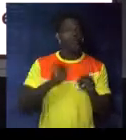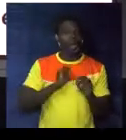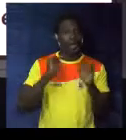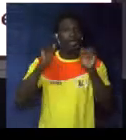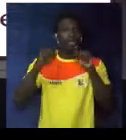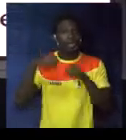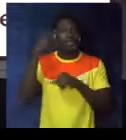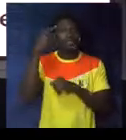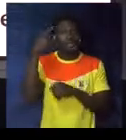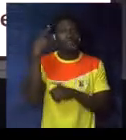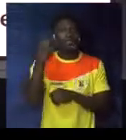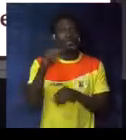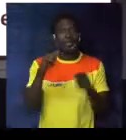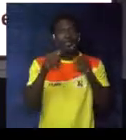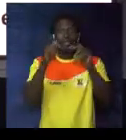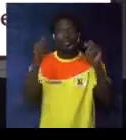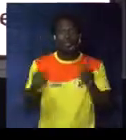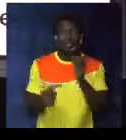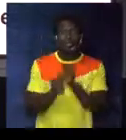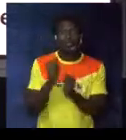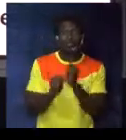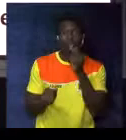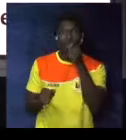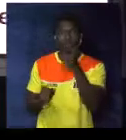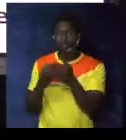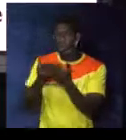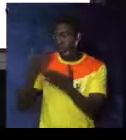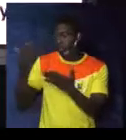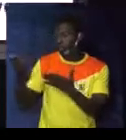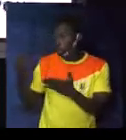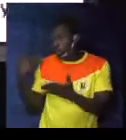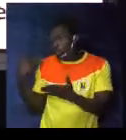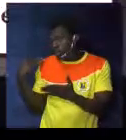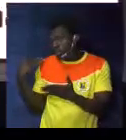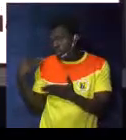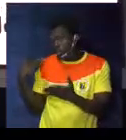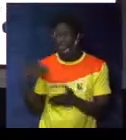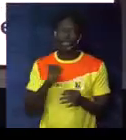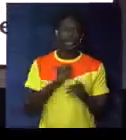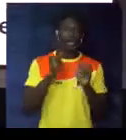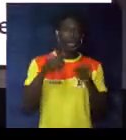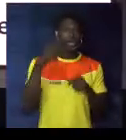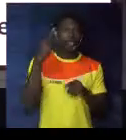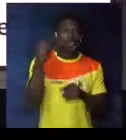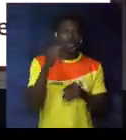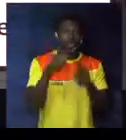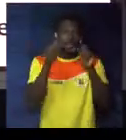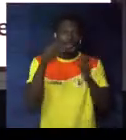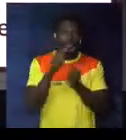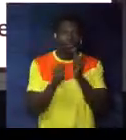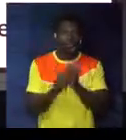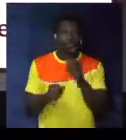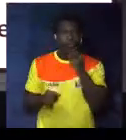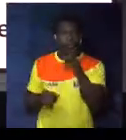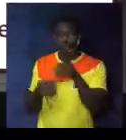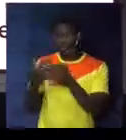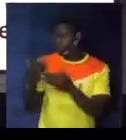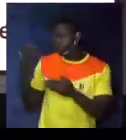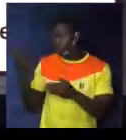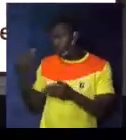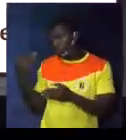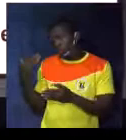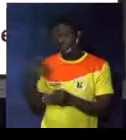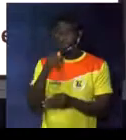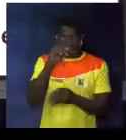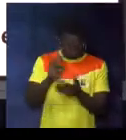Number 2, I can see the table which you bought. I can see the table which you bought.